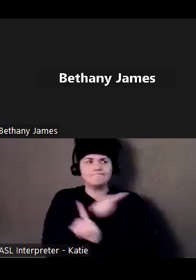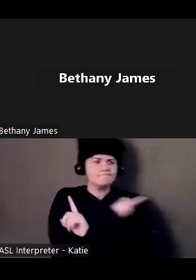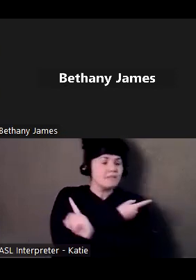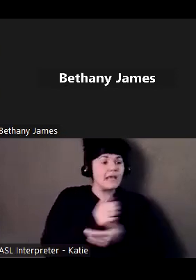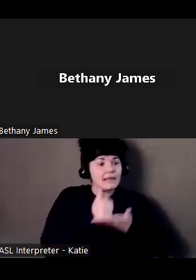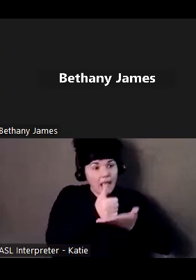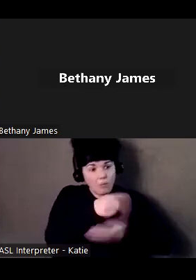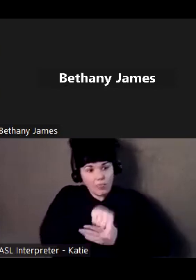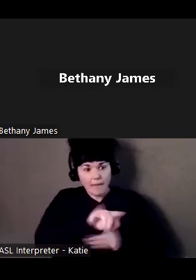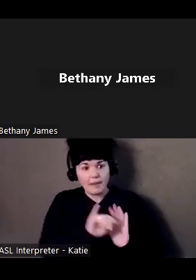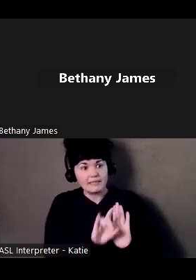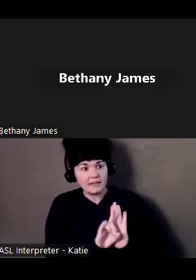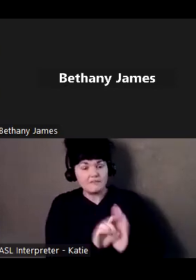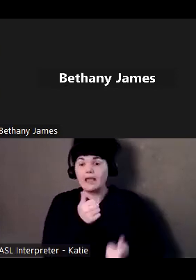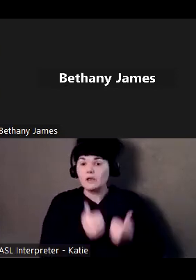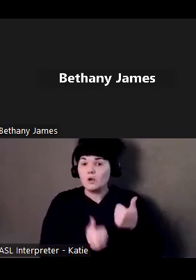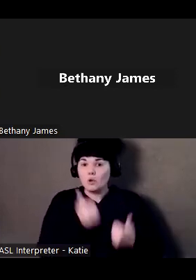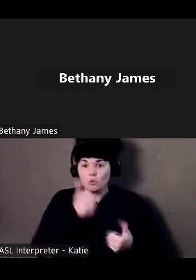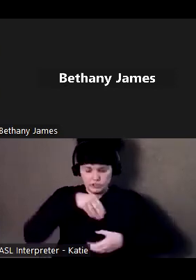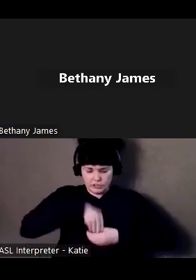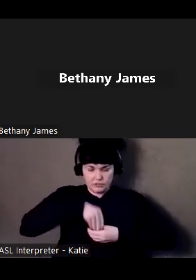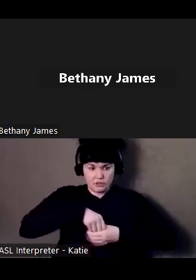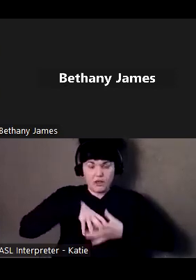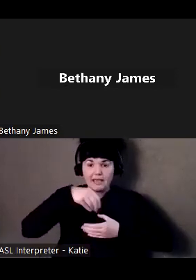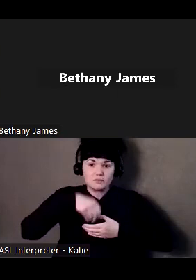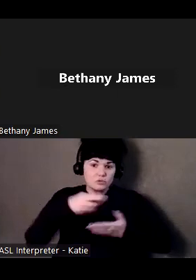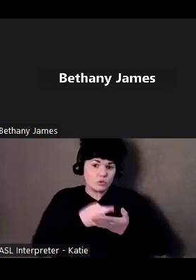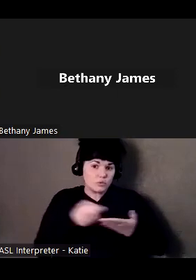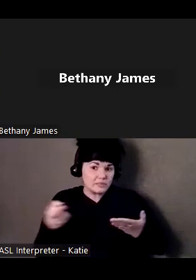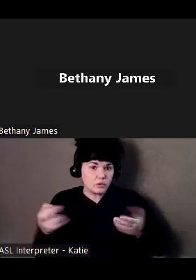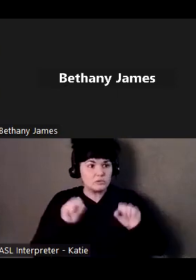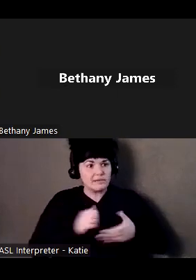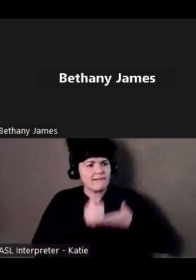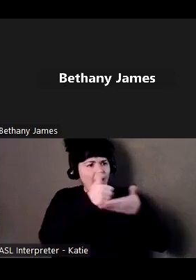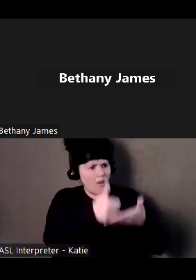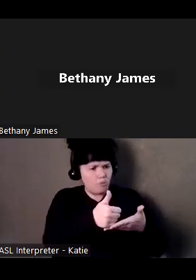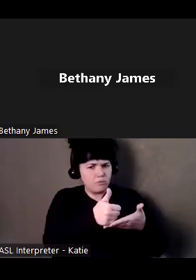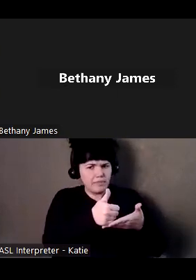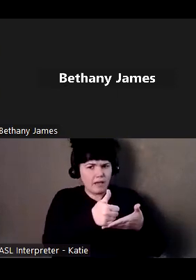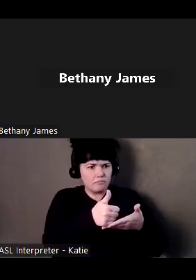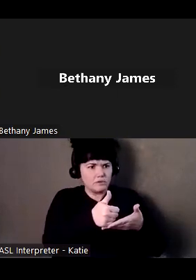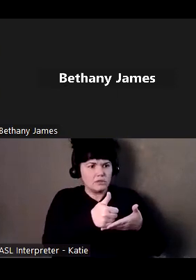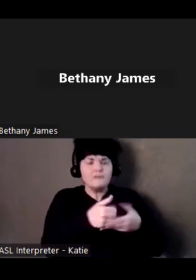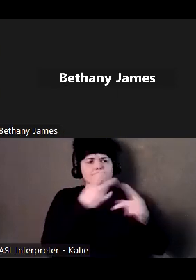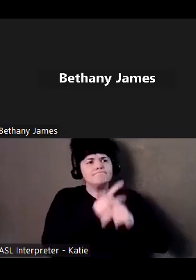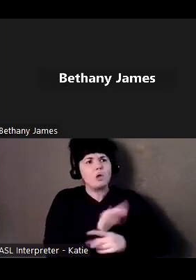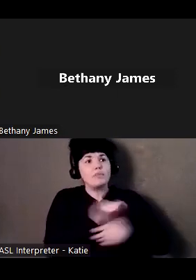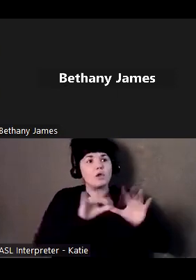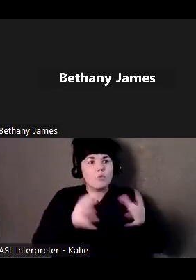internal and external resources are available to help them navigate their worlds, including the world of employment.